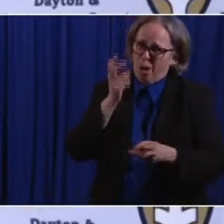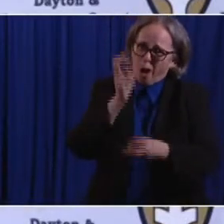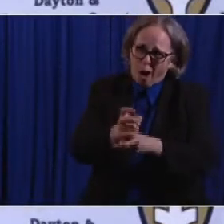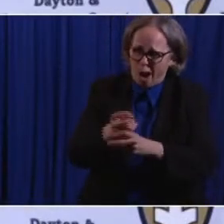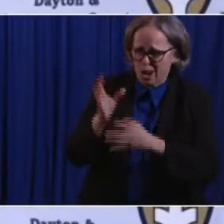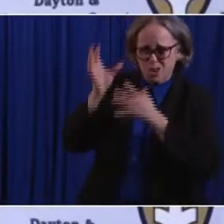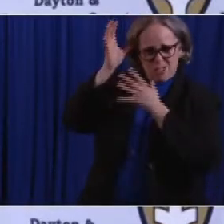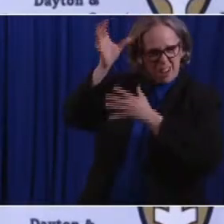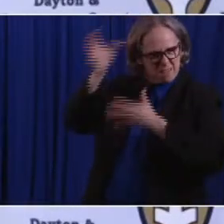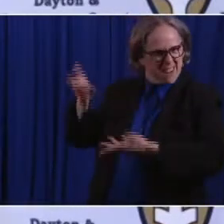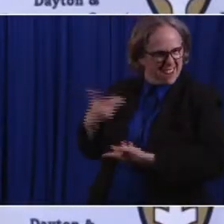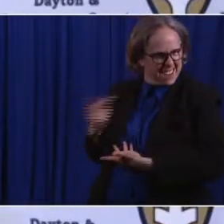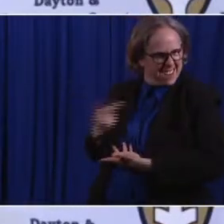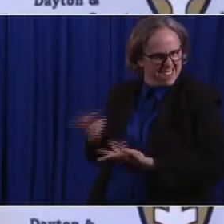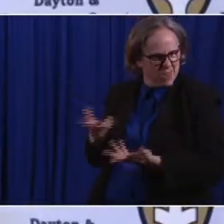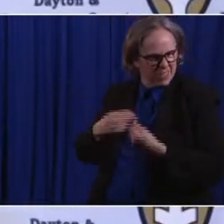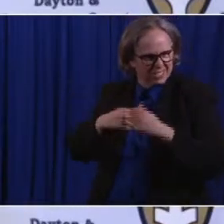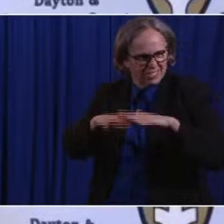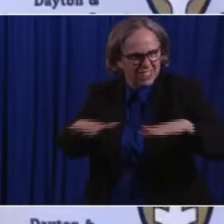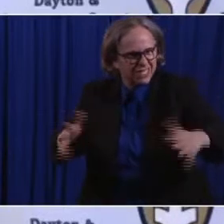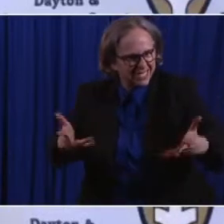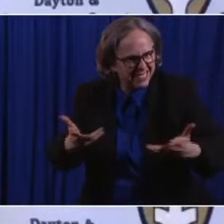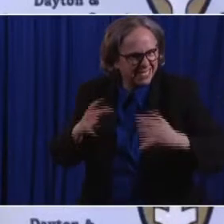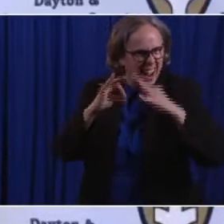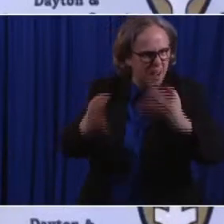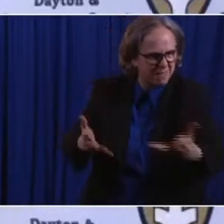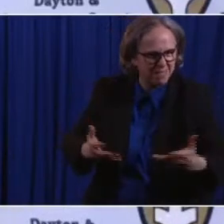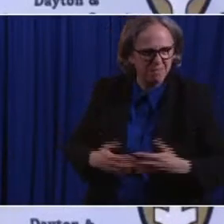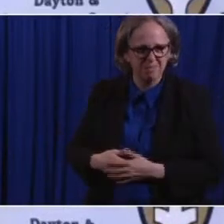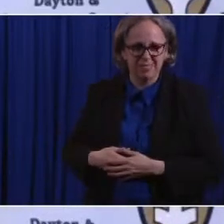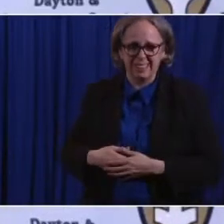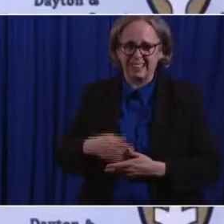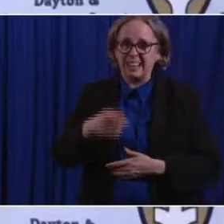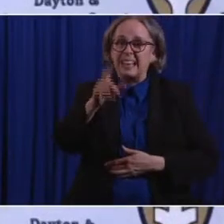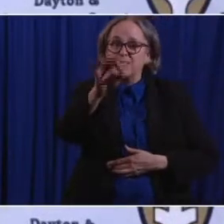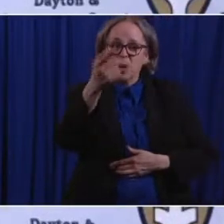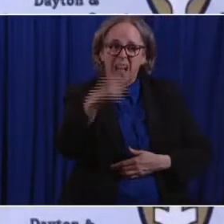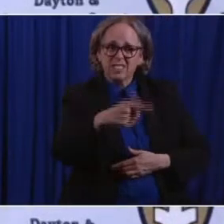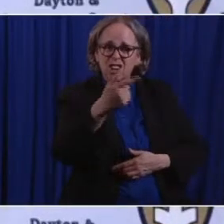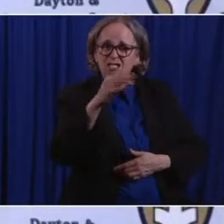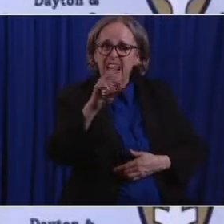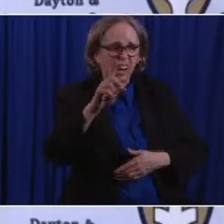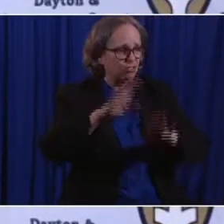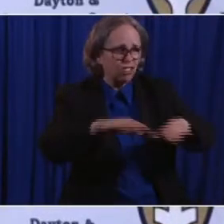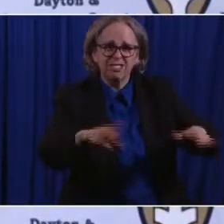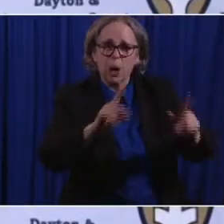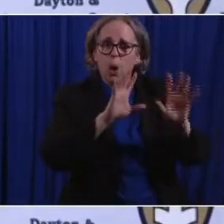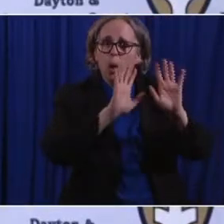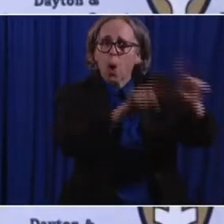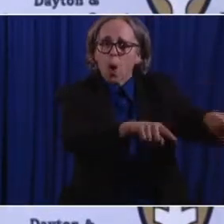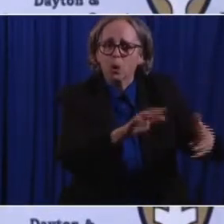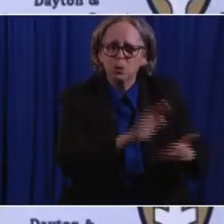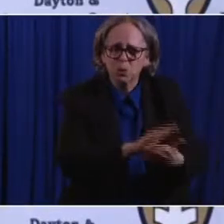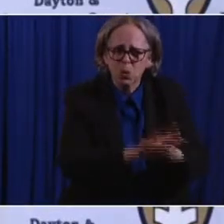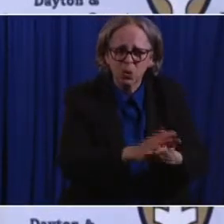we have kids who are in school. Fran and I have grandkids who are in school, as many of you do, and you know